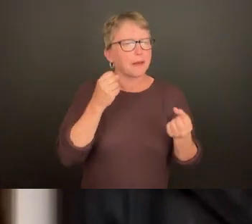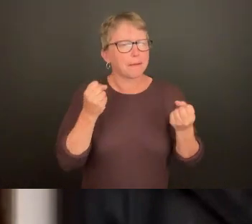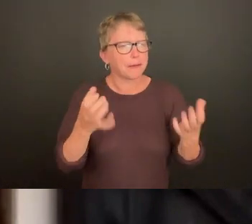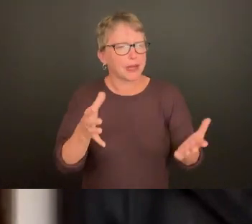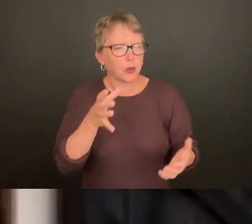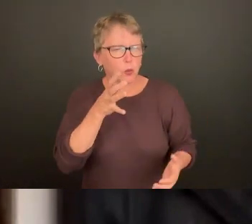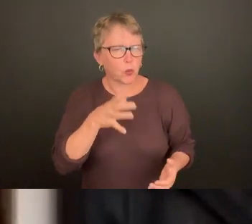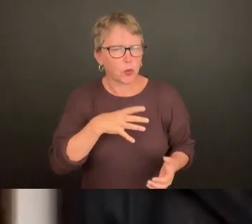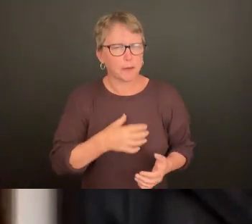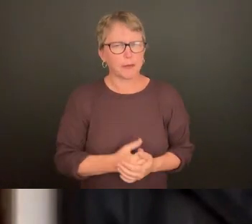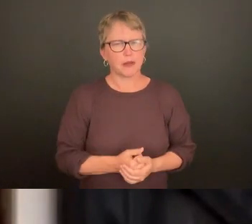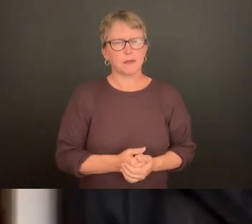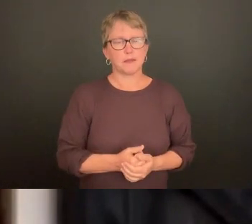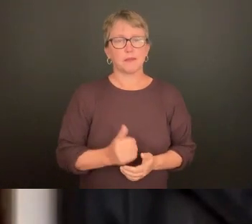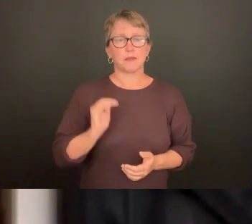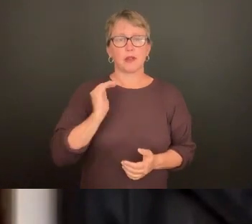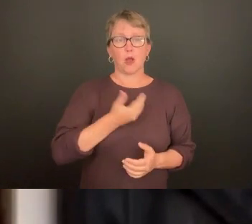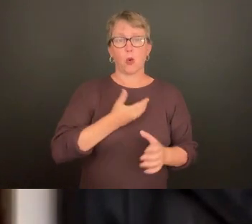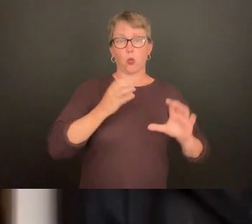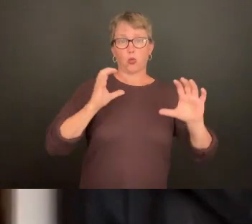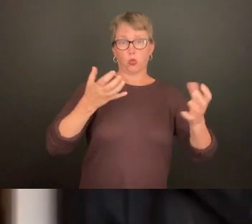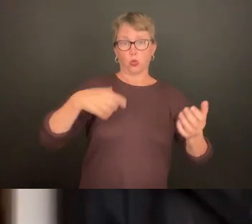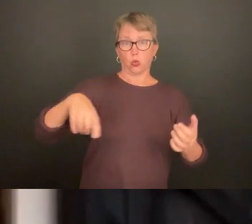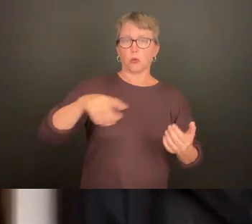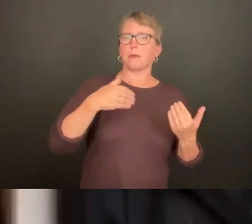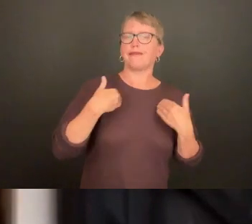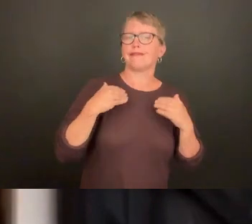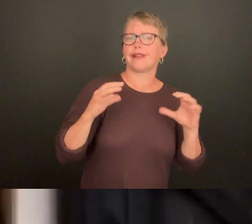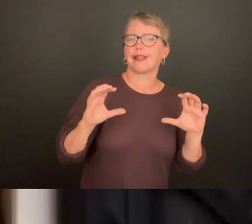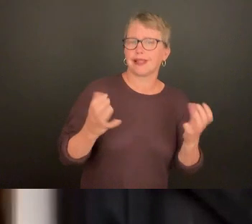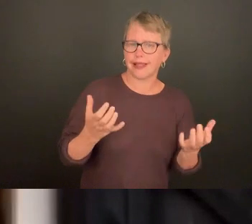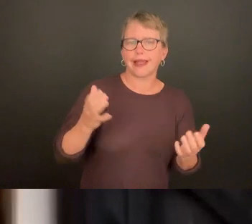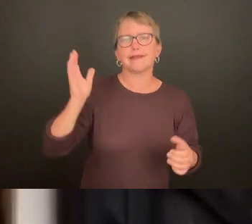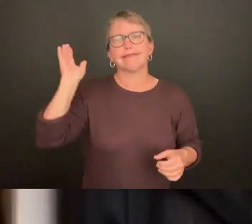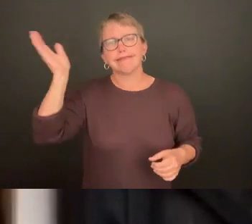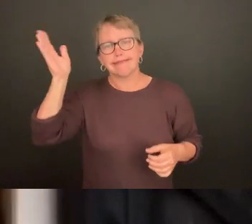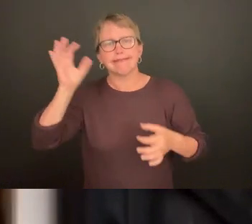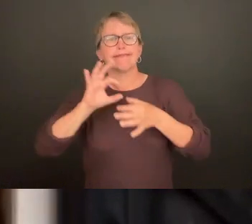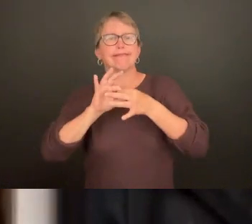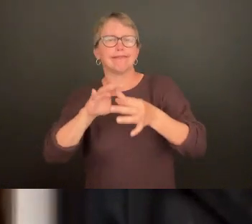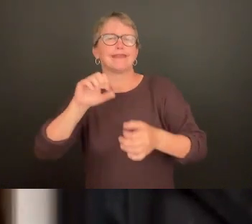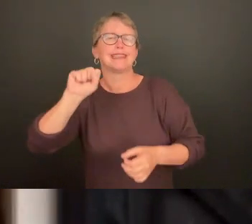that time in that group, and it was our educational group course,